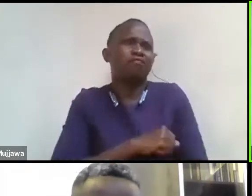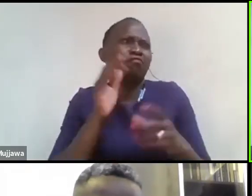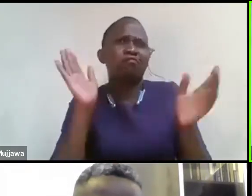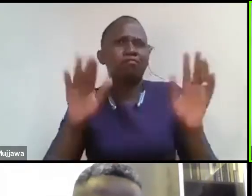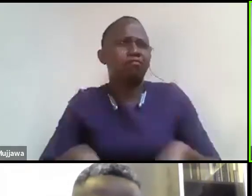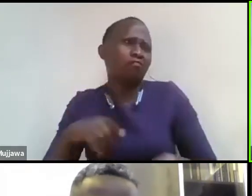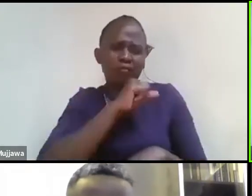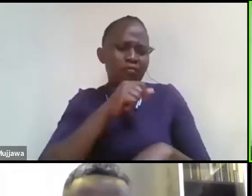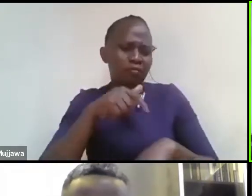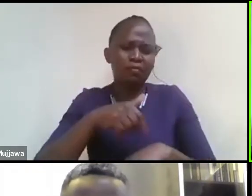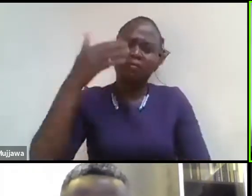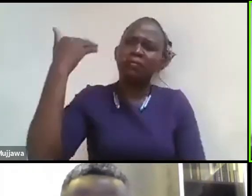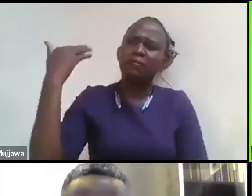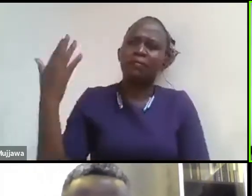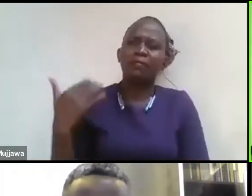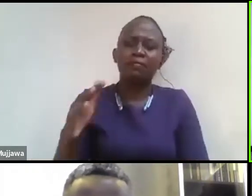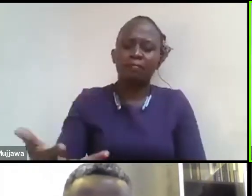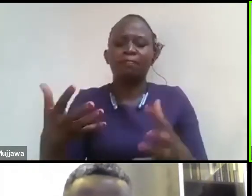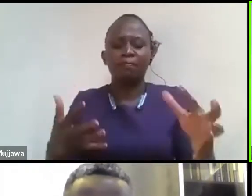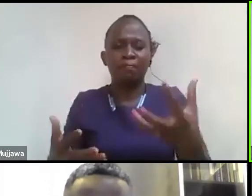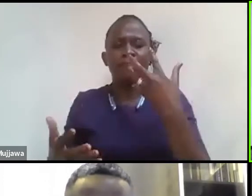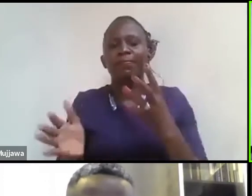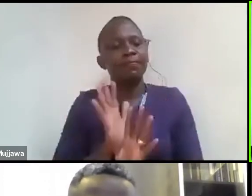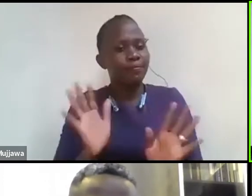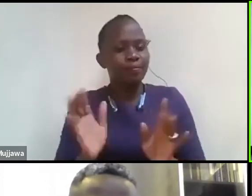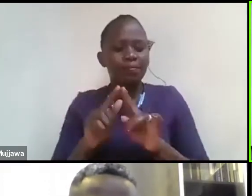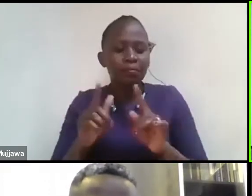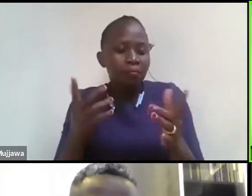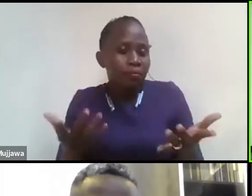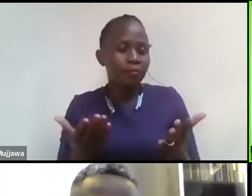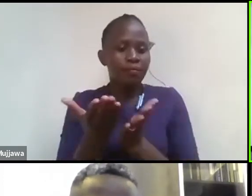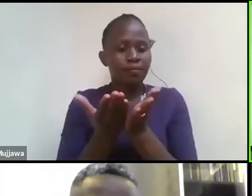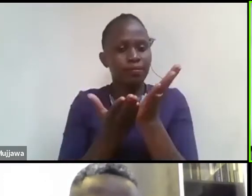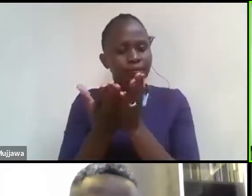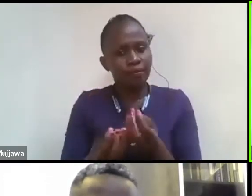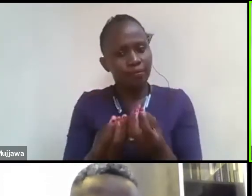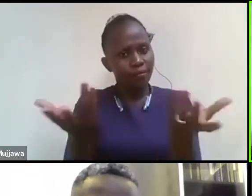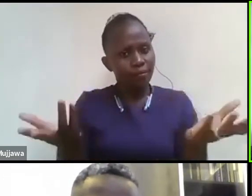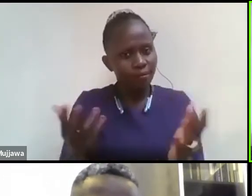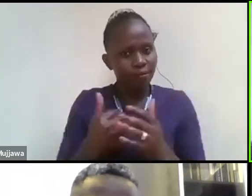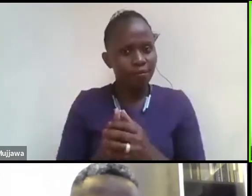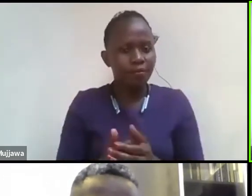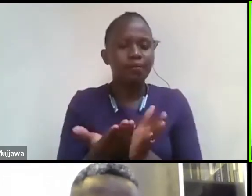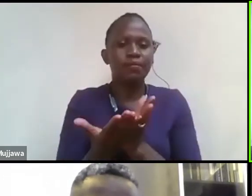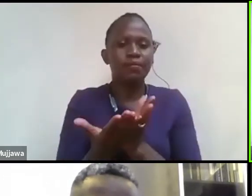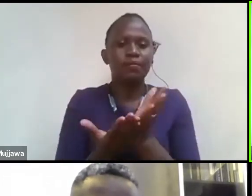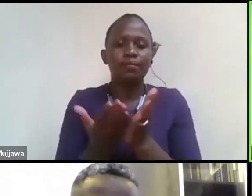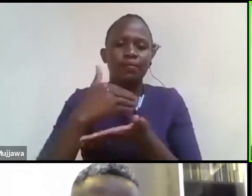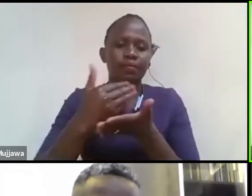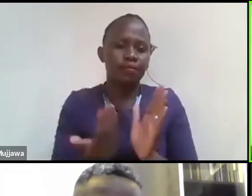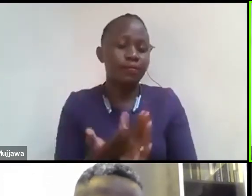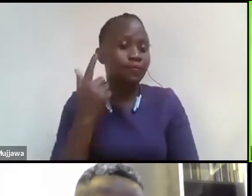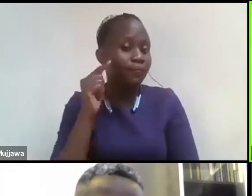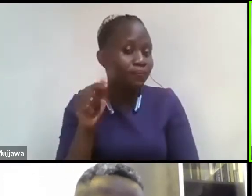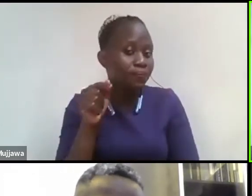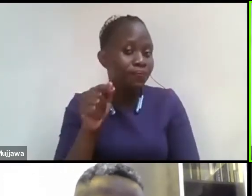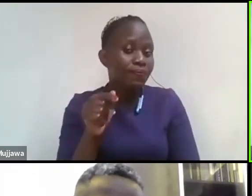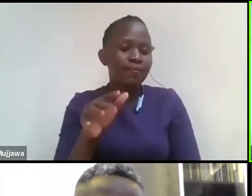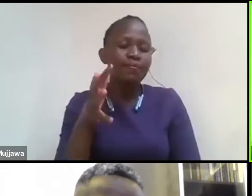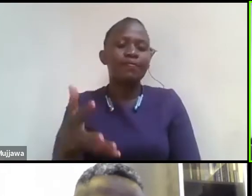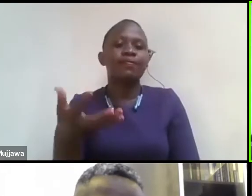have young people who are working around the service sector, around this mining and extractive sector.